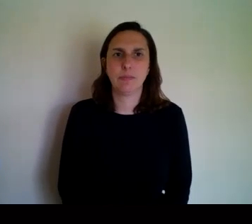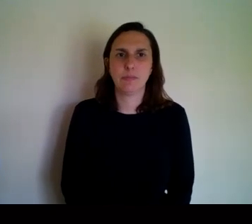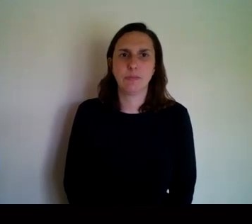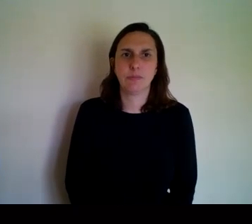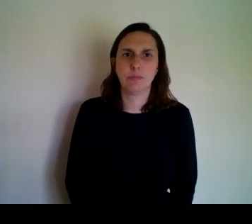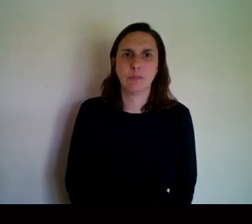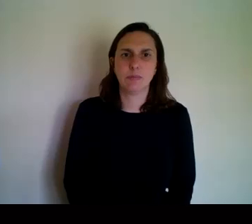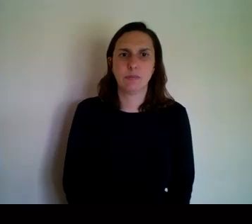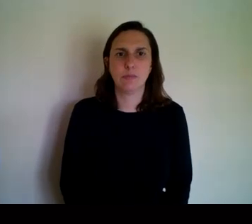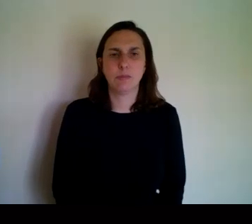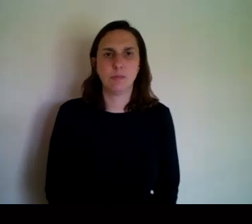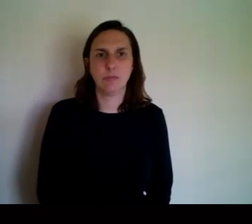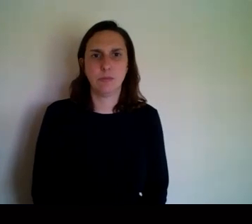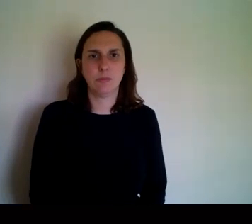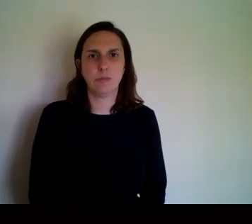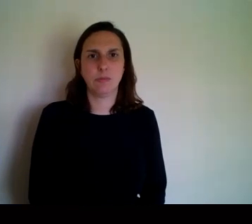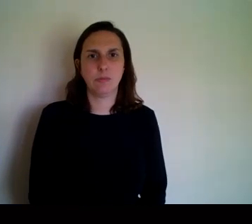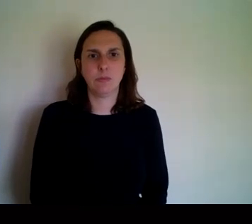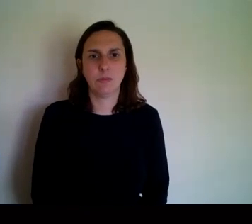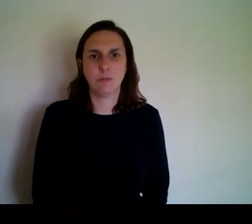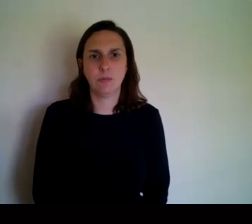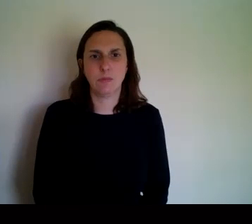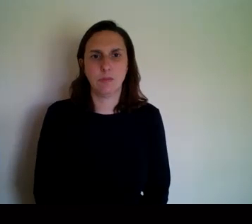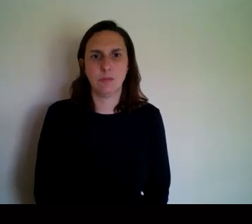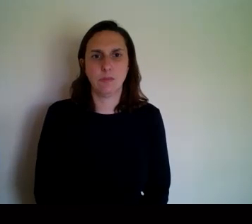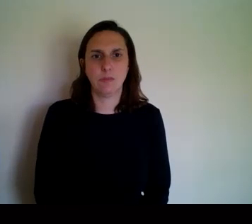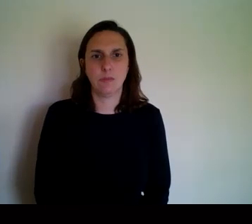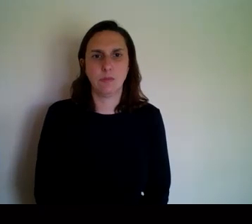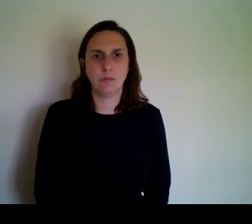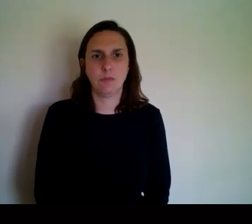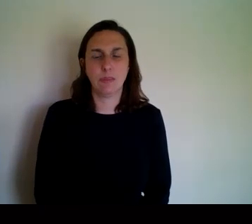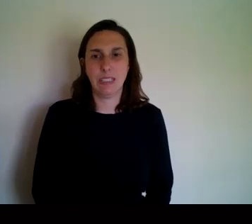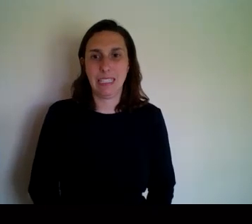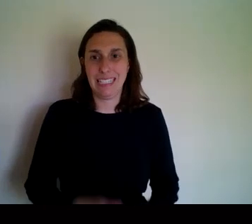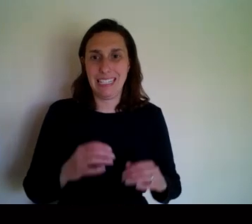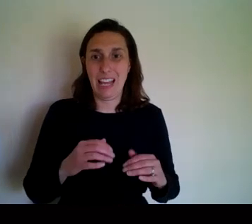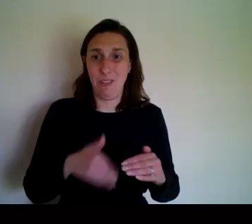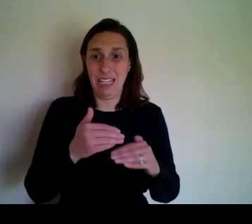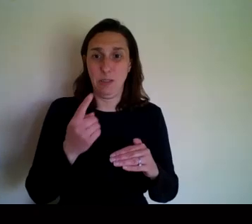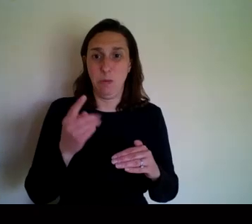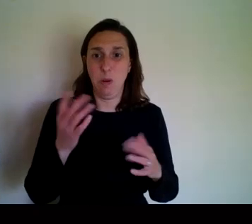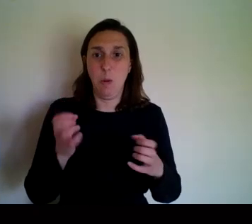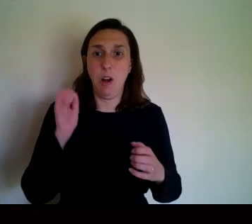rearrangement. And what we're going to want to do is we're going to want to get all of the B's together.